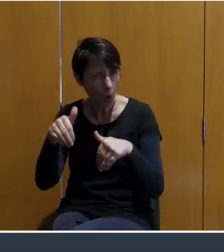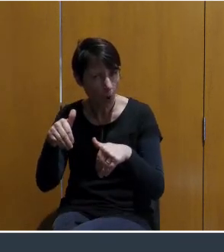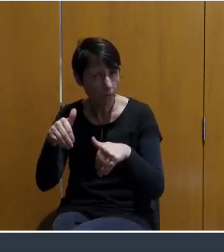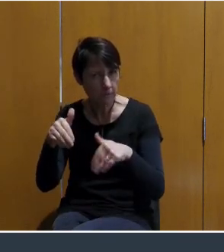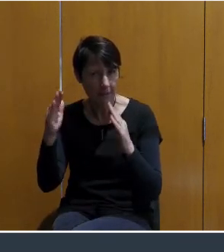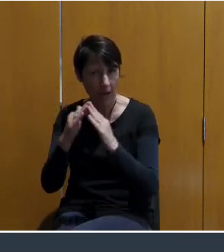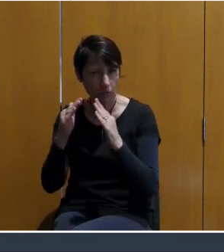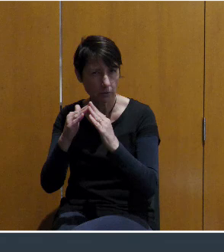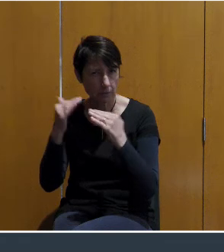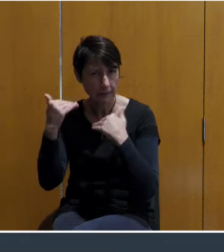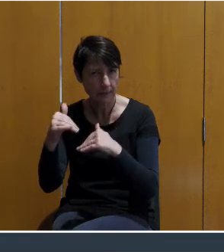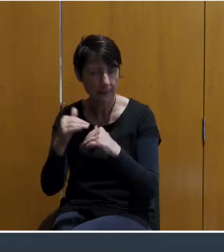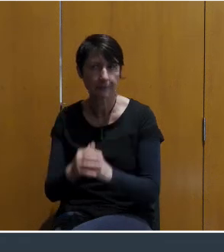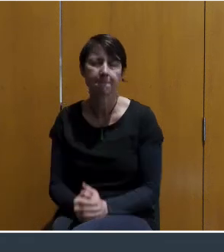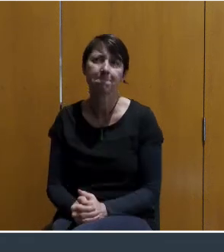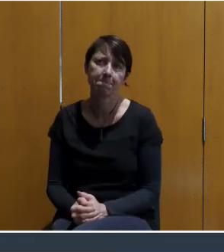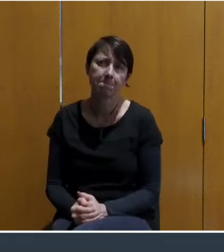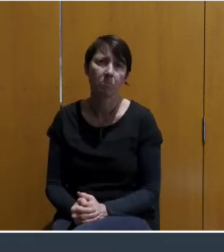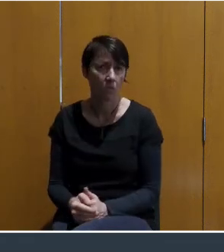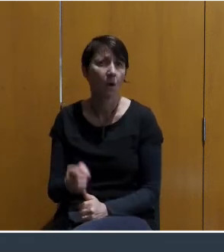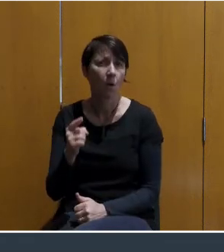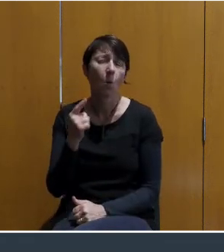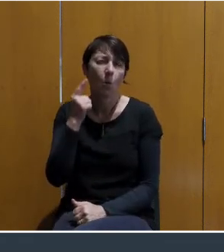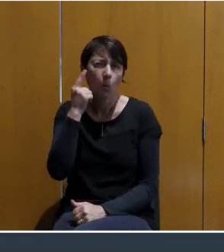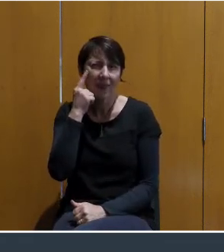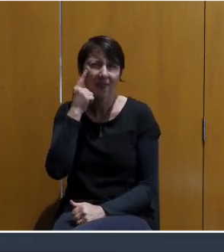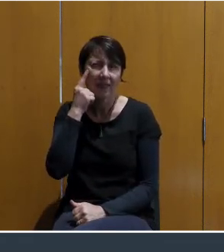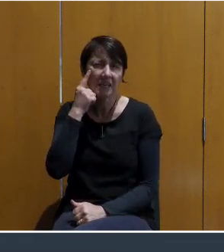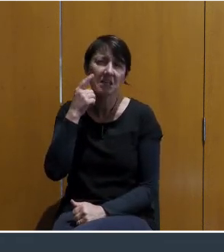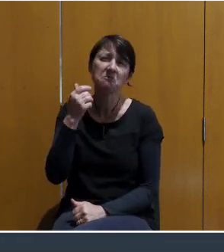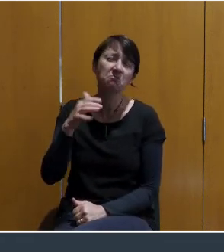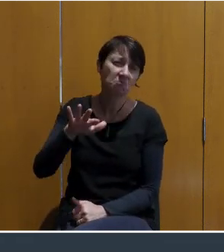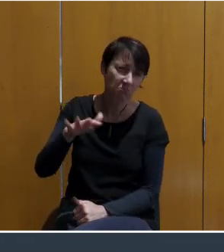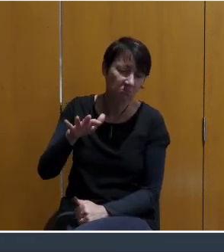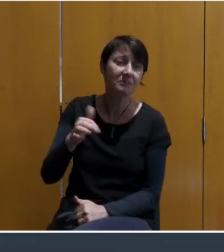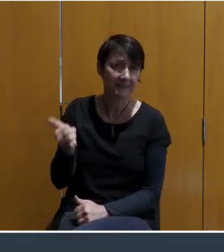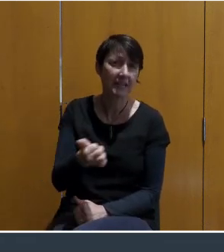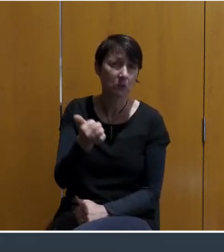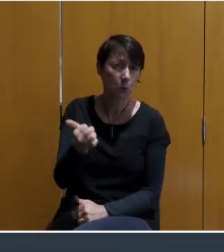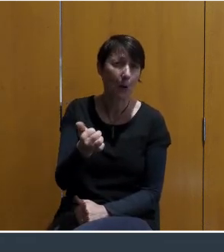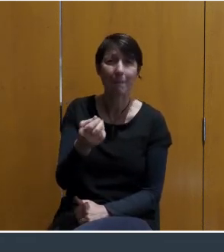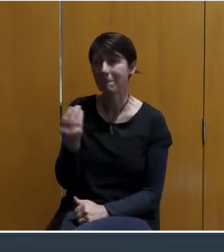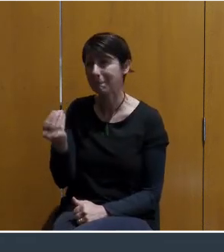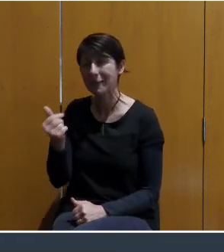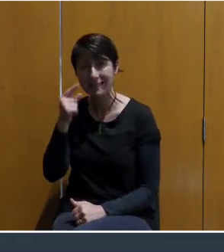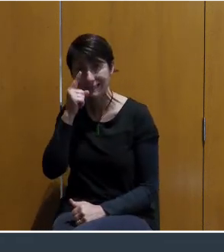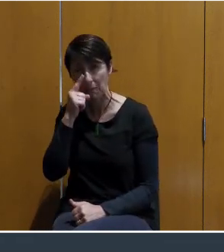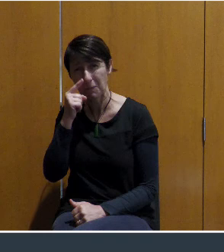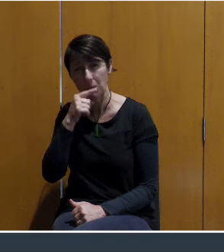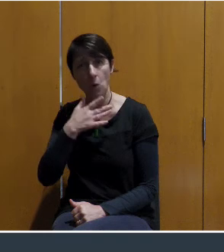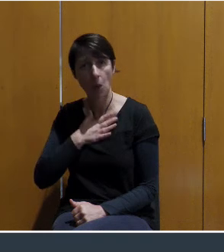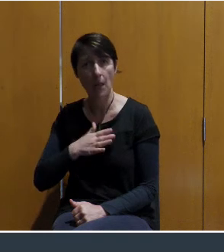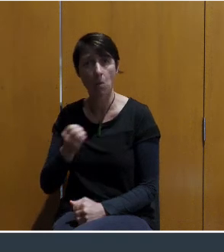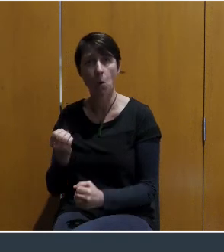So we understand that there has to be a reasonable compromise where we're looking for people to have multiple dogs, but we would generally